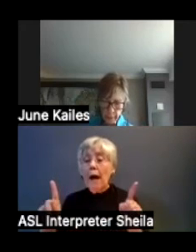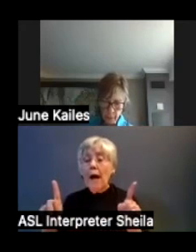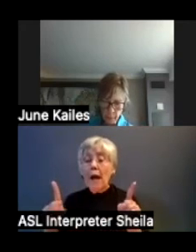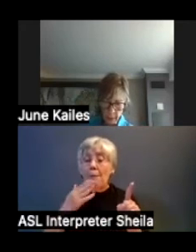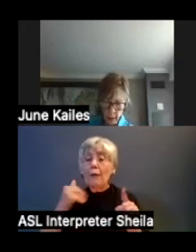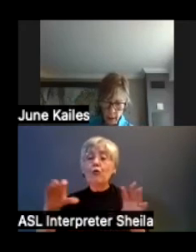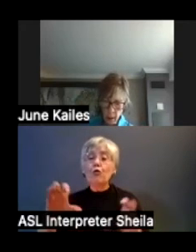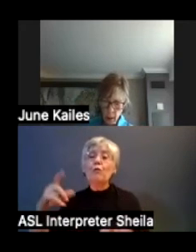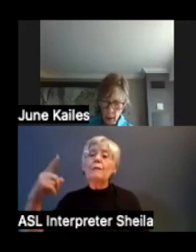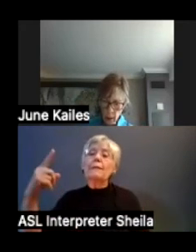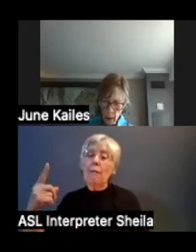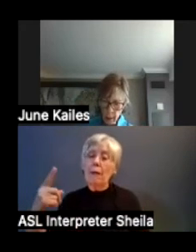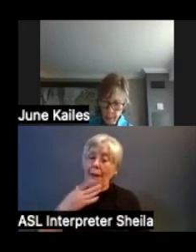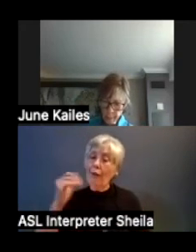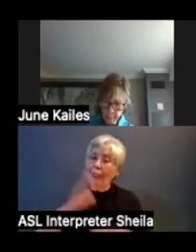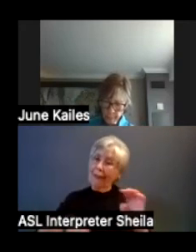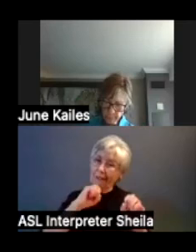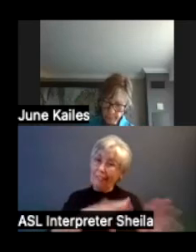start somewhere.